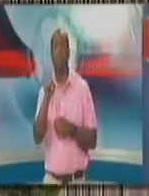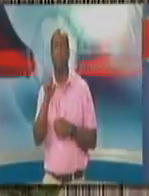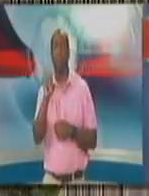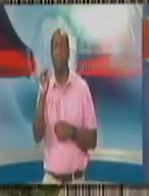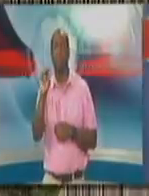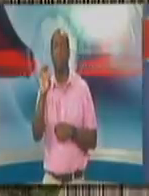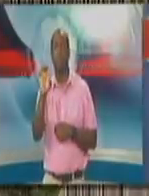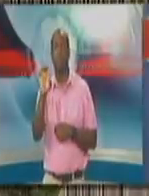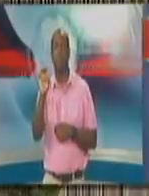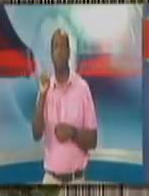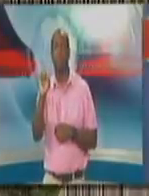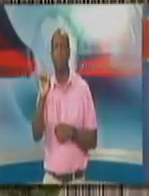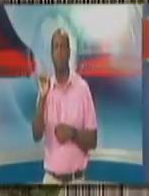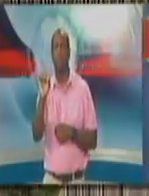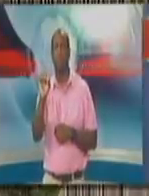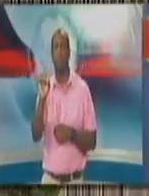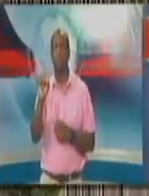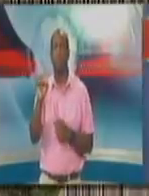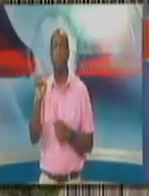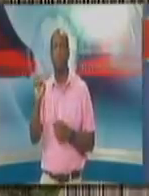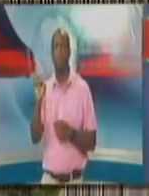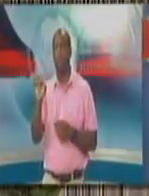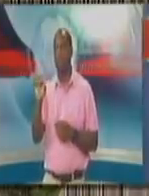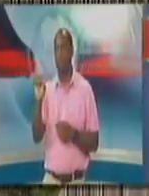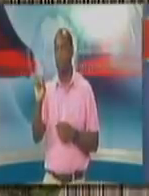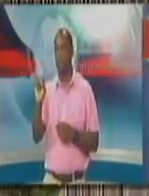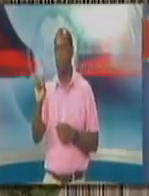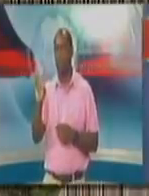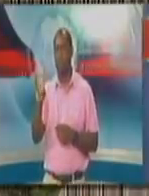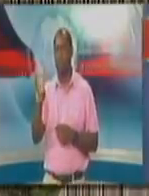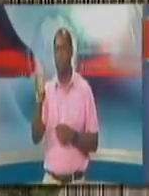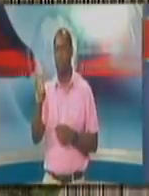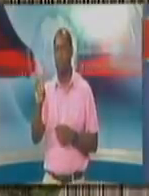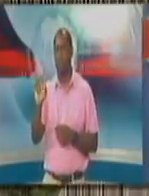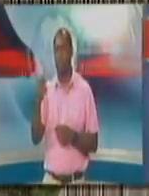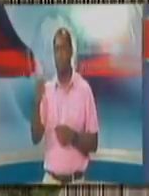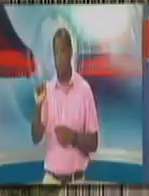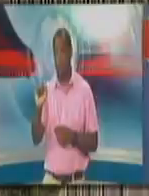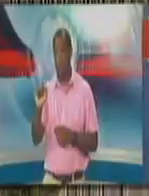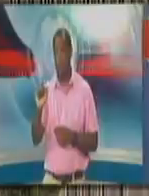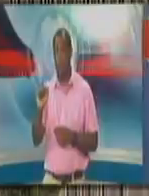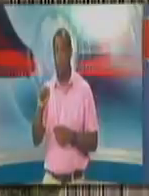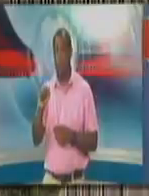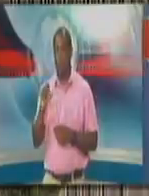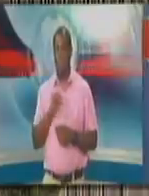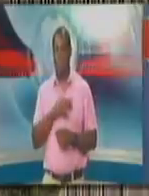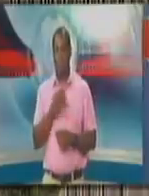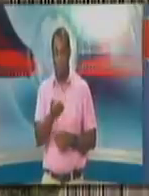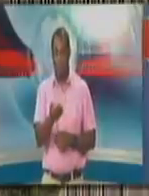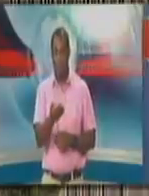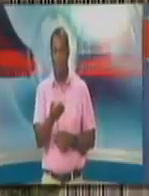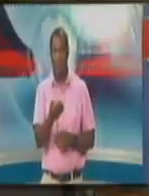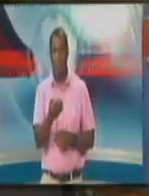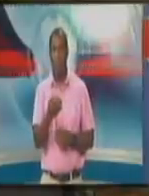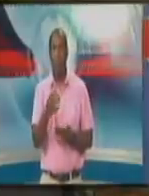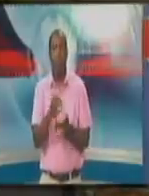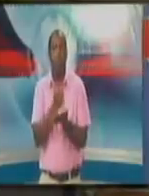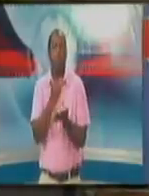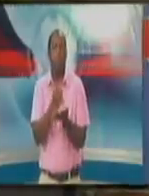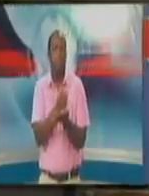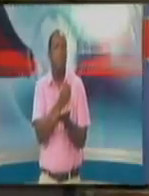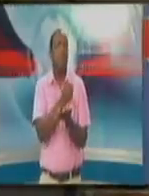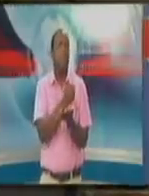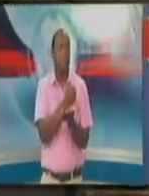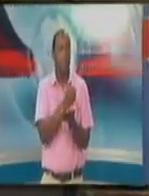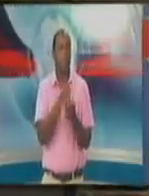emergency staff at SWRHA are given cloth masks to use while on work? And the person is saying that they thought cloth masks are to be